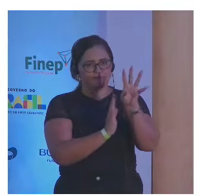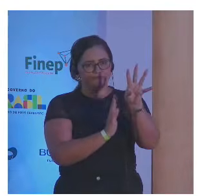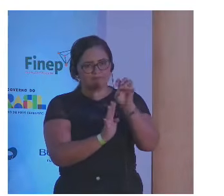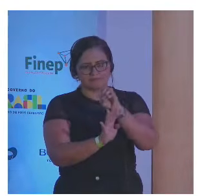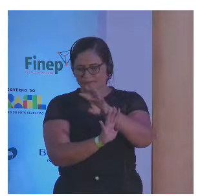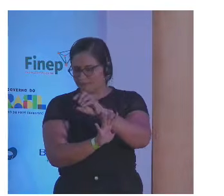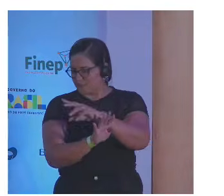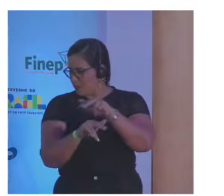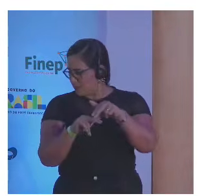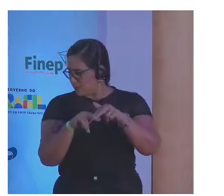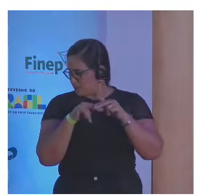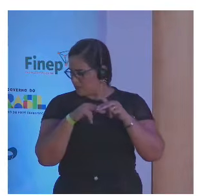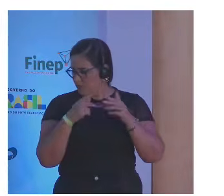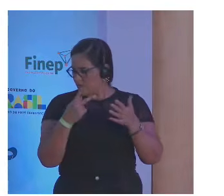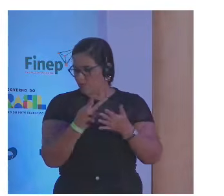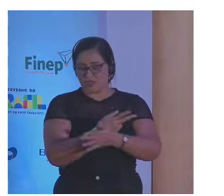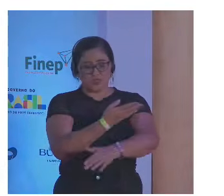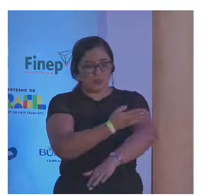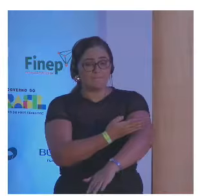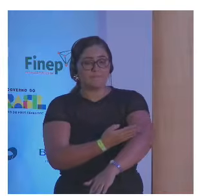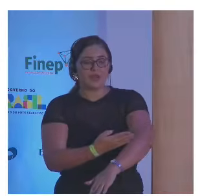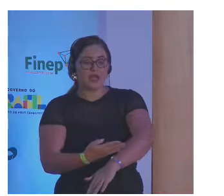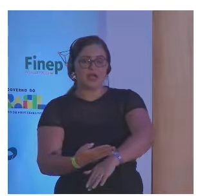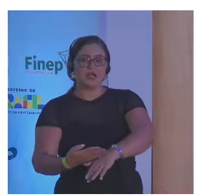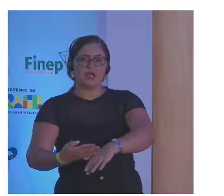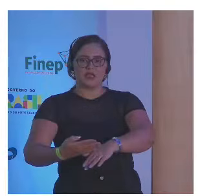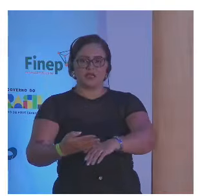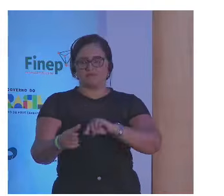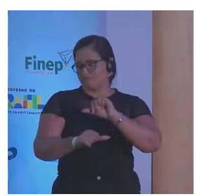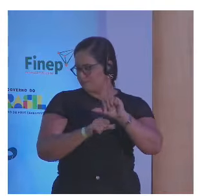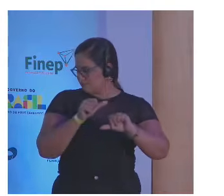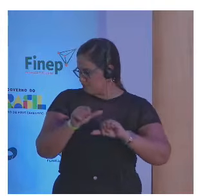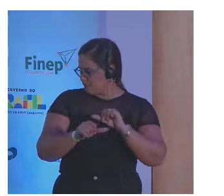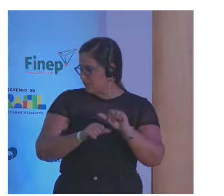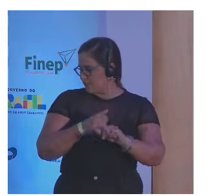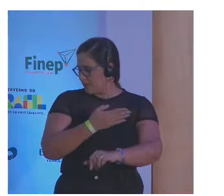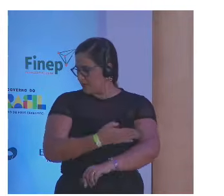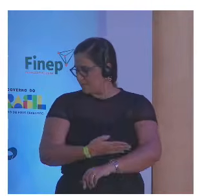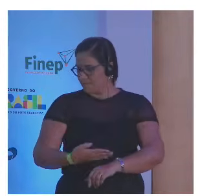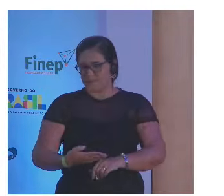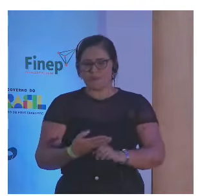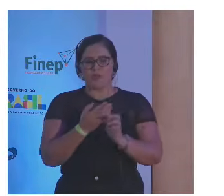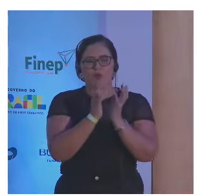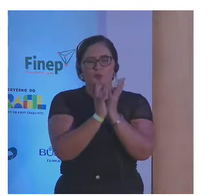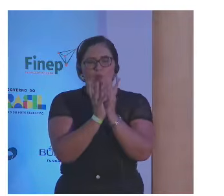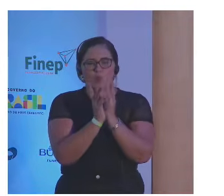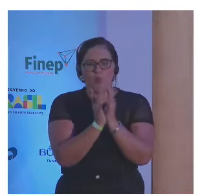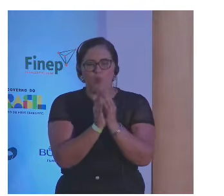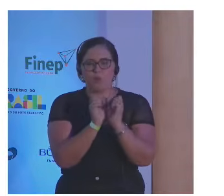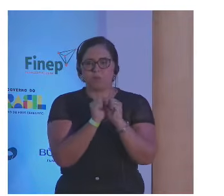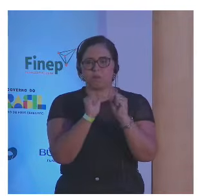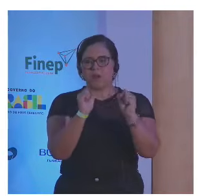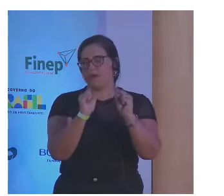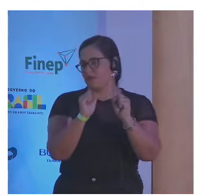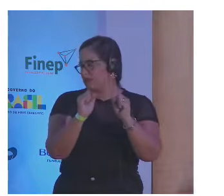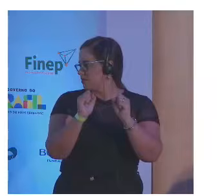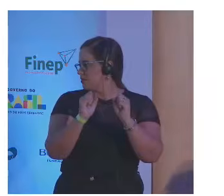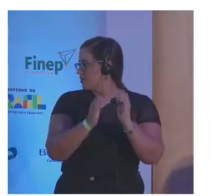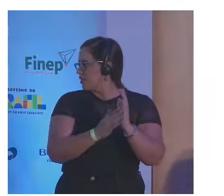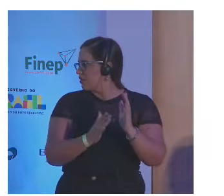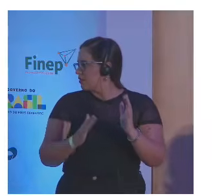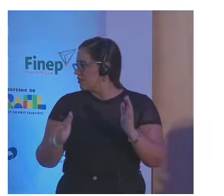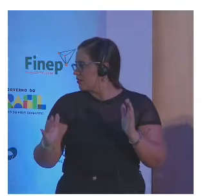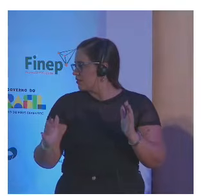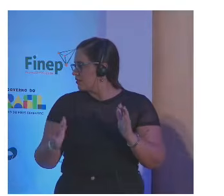bleaching. And this eventually leads to collapse and, in long term, death of the live coral